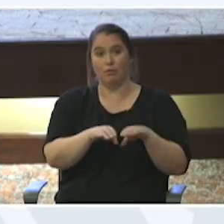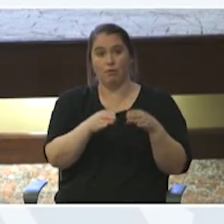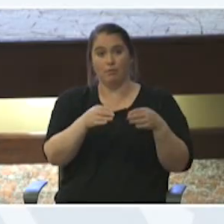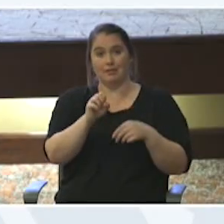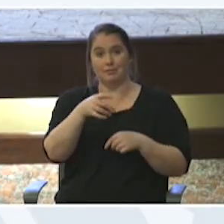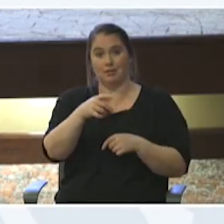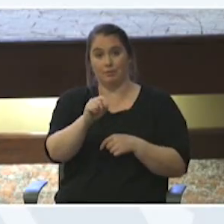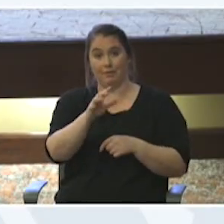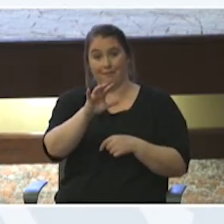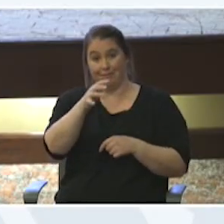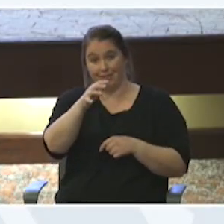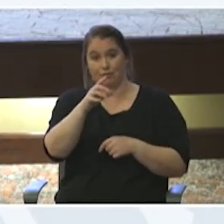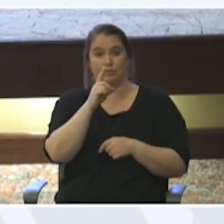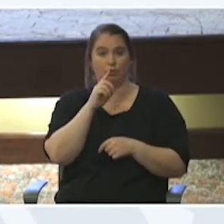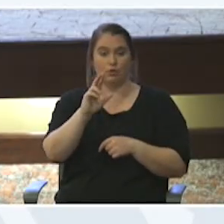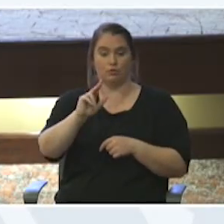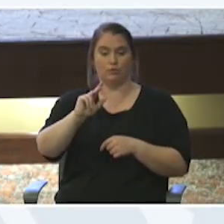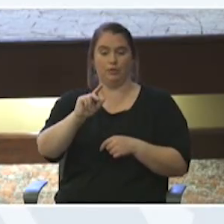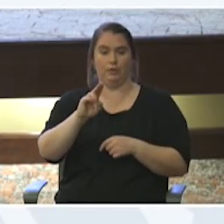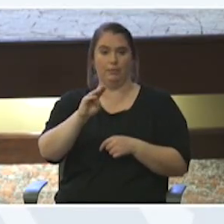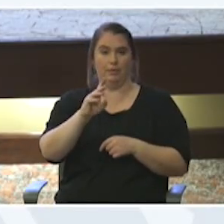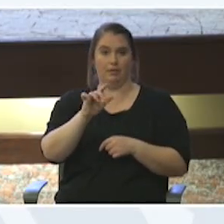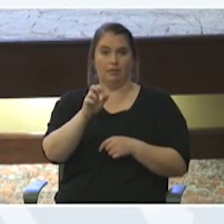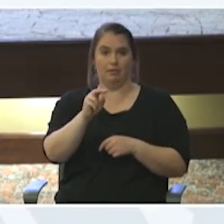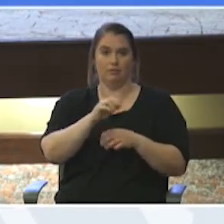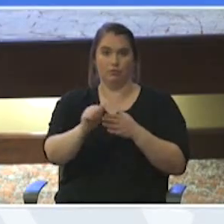5th, was for $23 million.